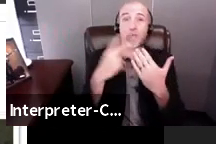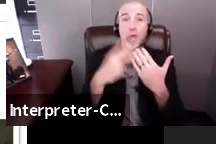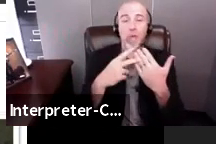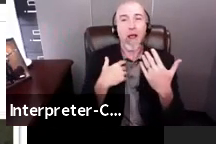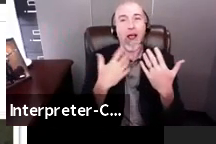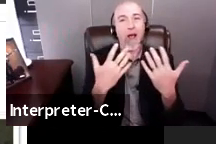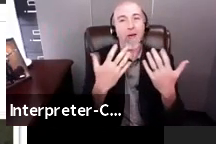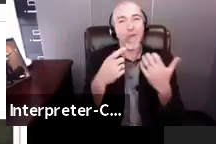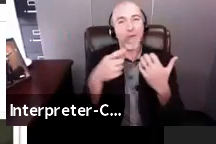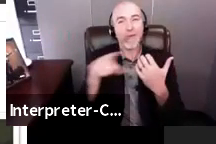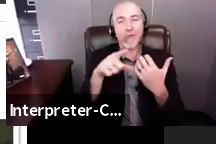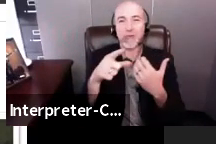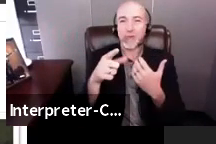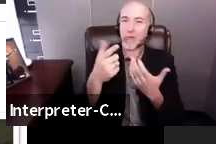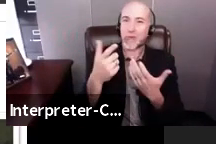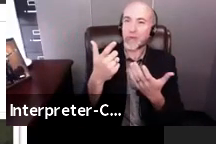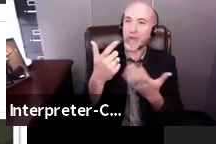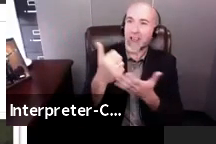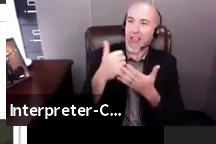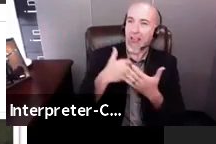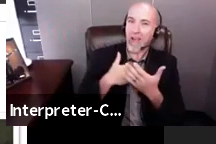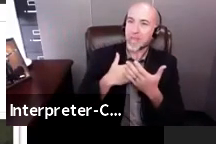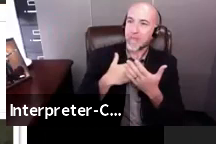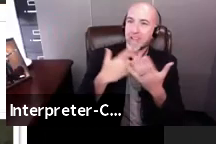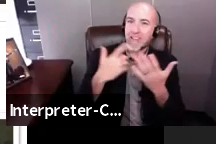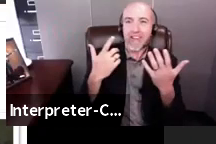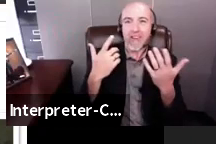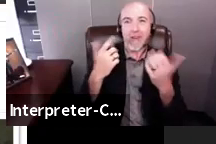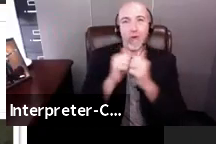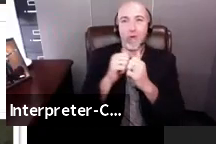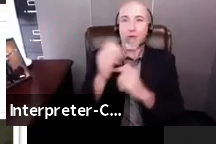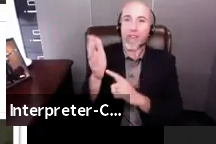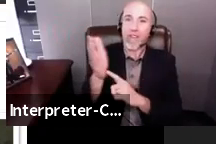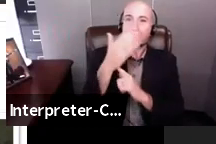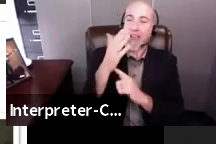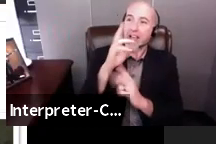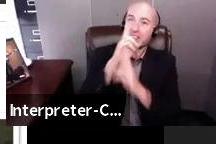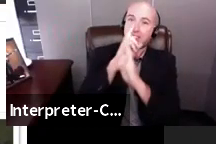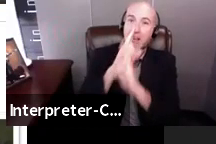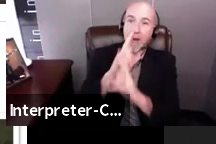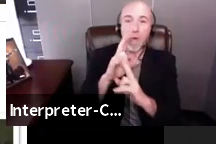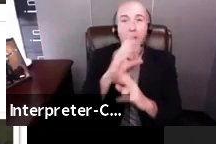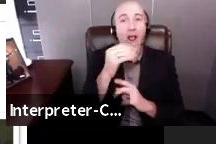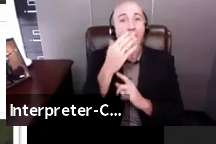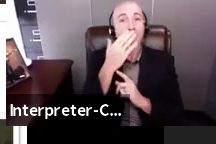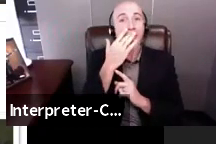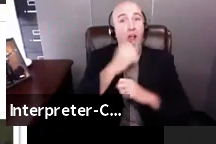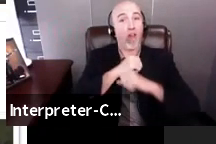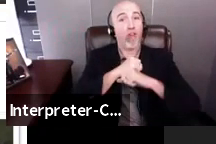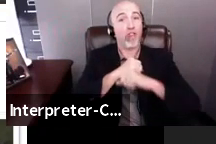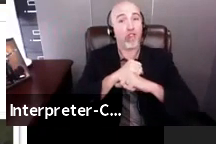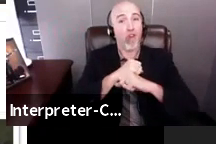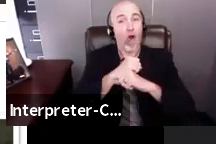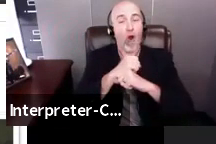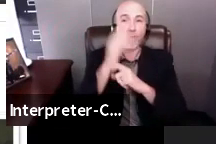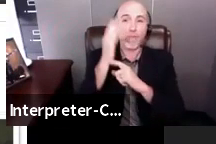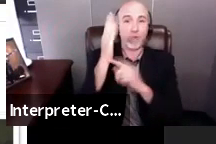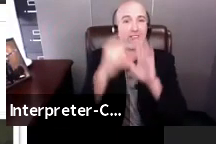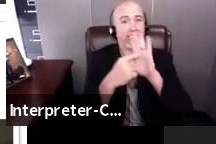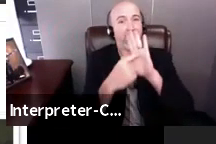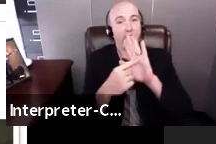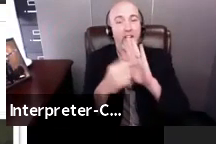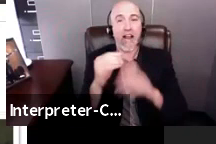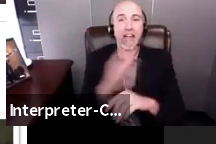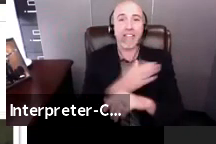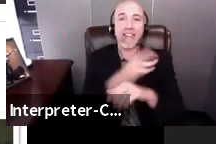in joining our disabled American veterans with a flag ceremony and color guard presentation and singing of the national